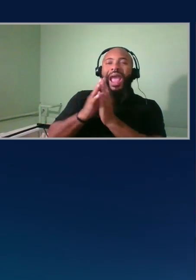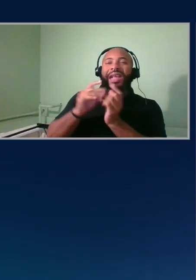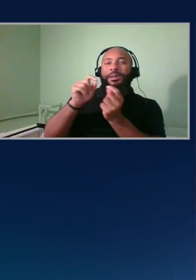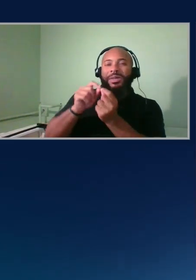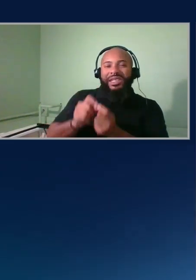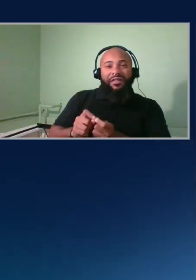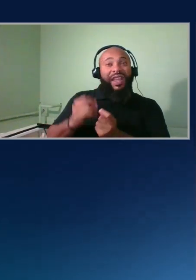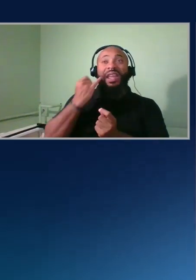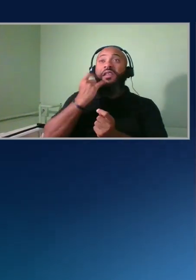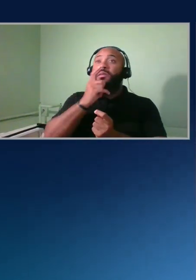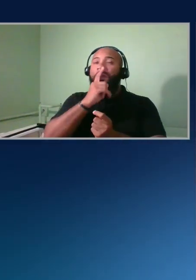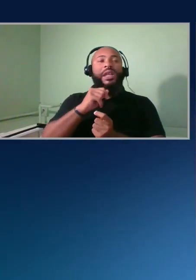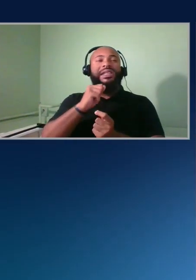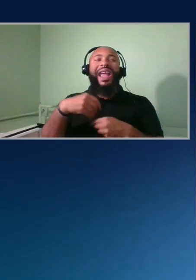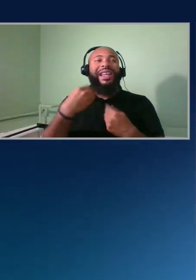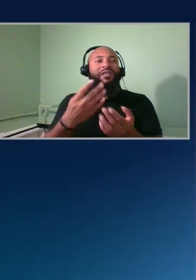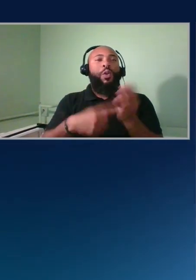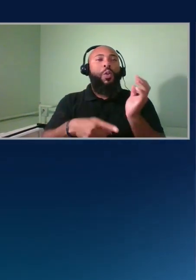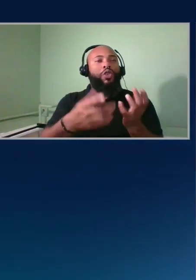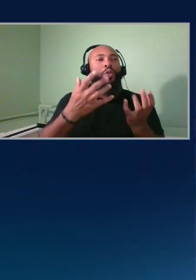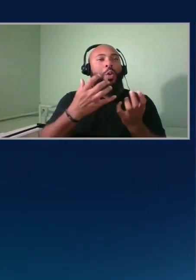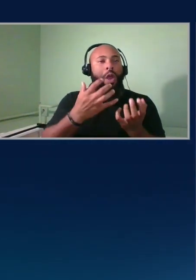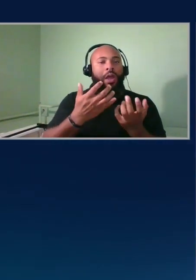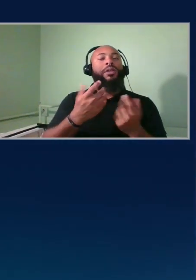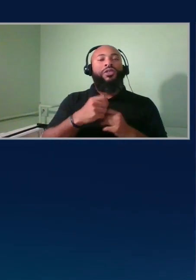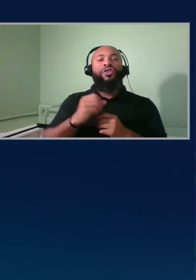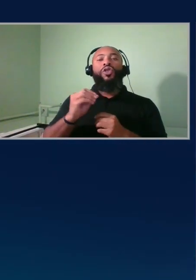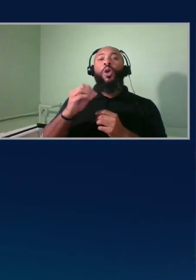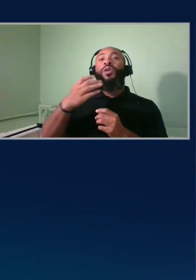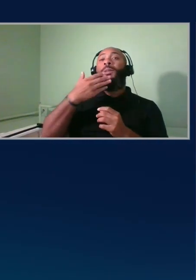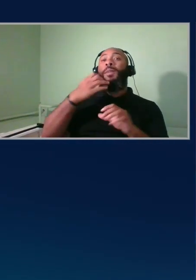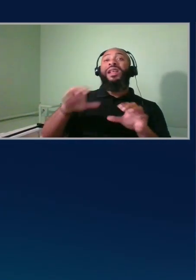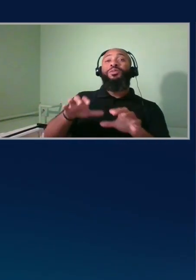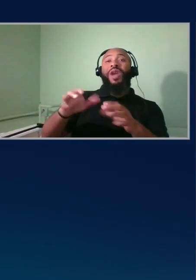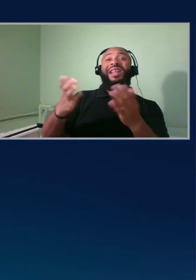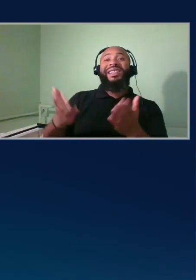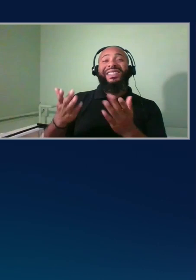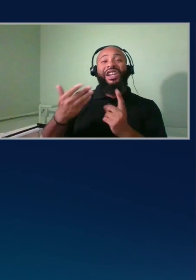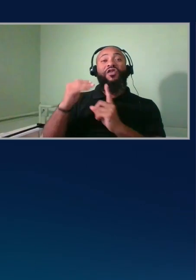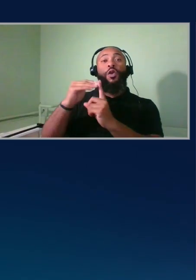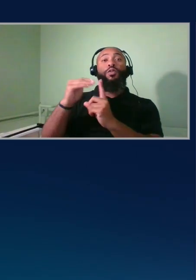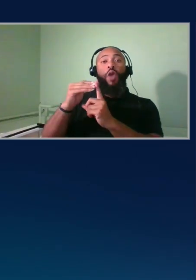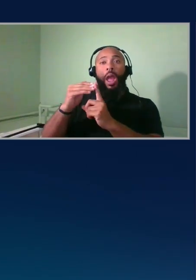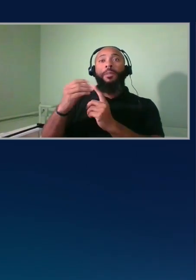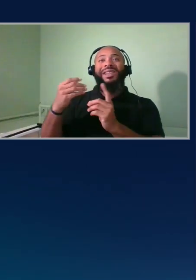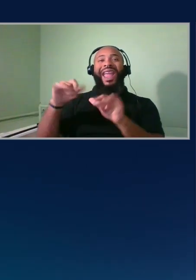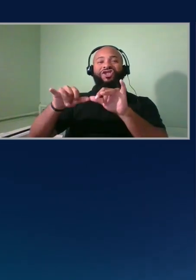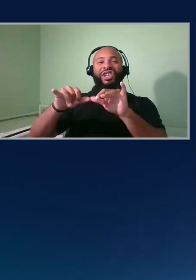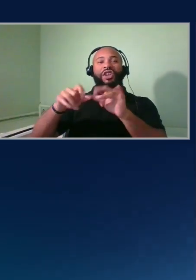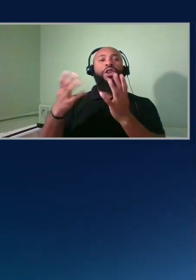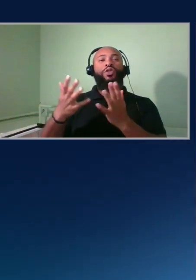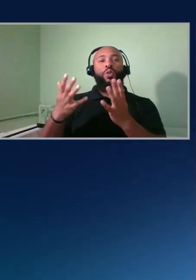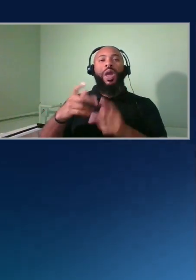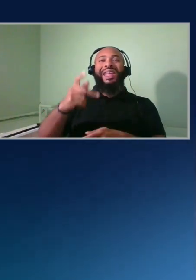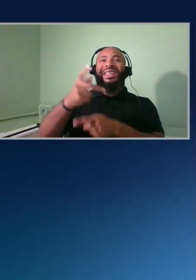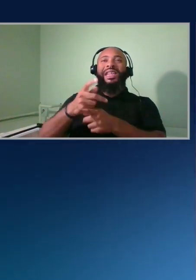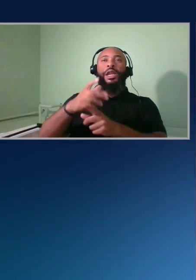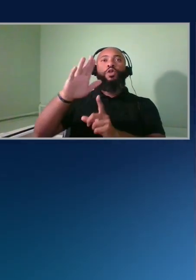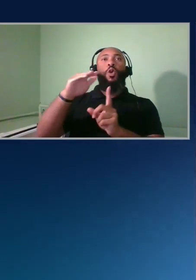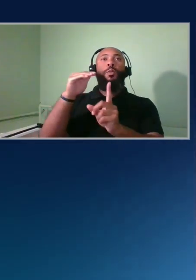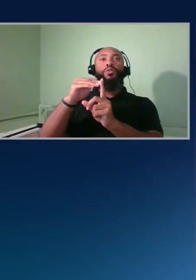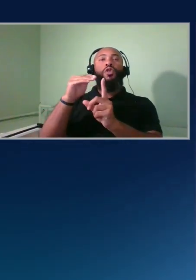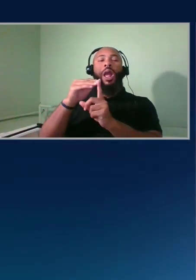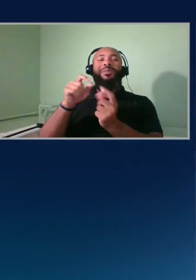for. So some of the best practices here of prompt engineering is keep your prompt specific and concise. Yes. That's the first bullet. That's